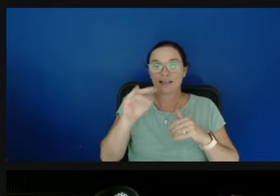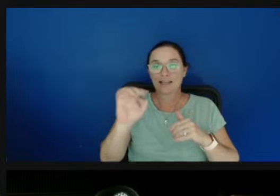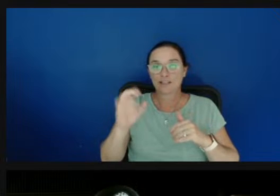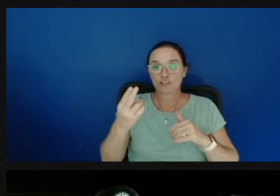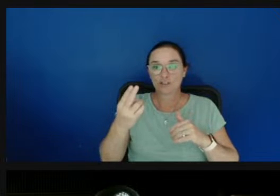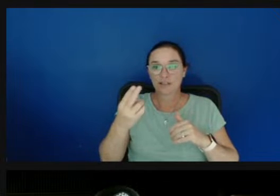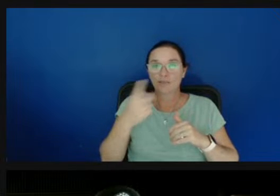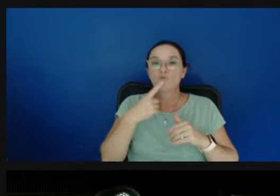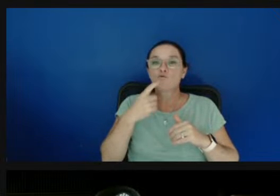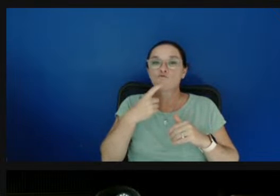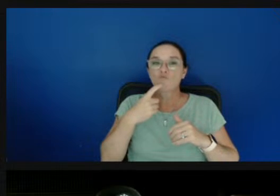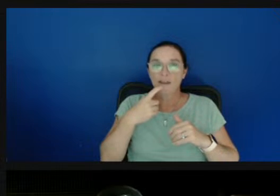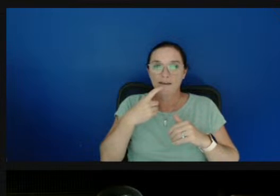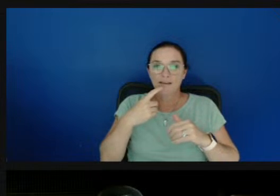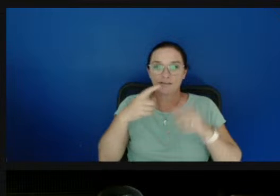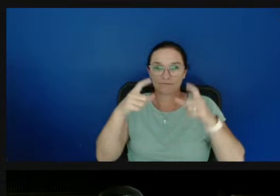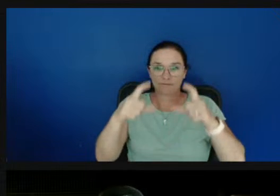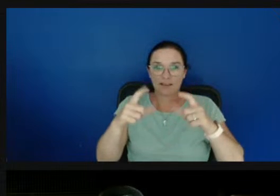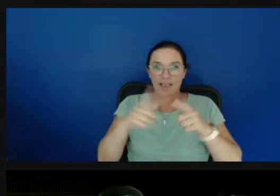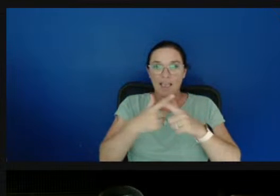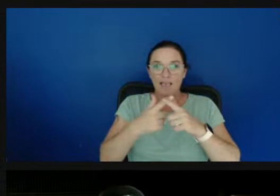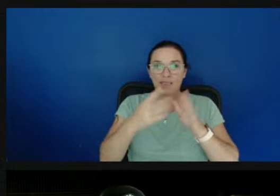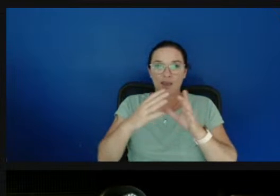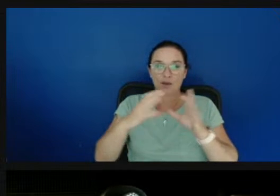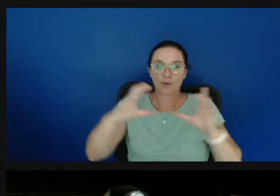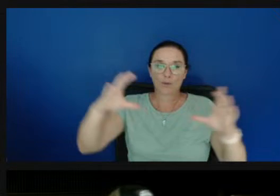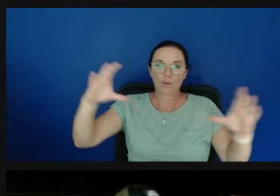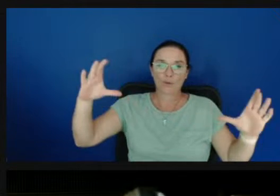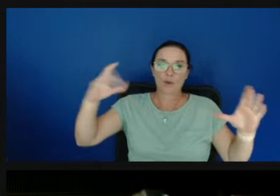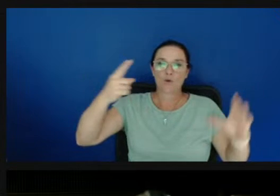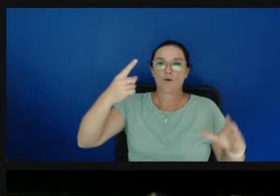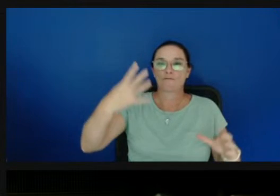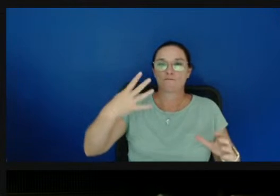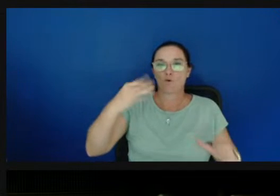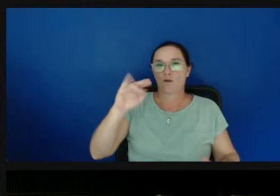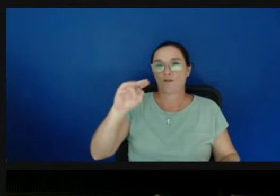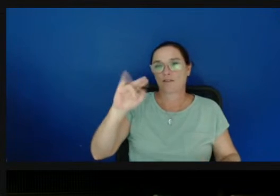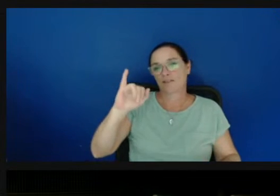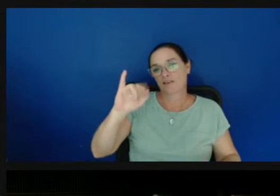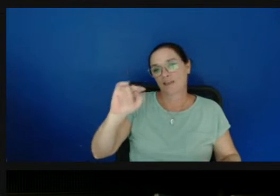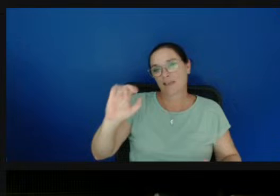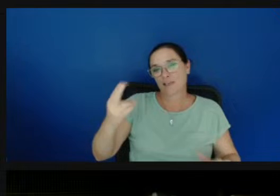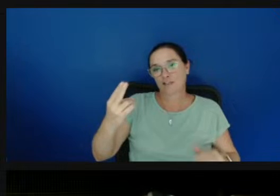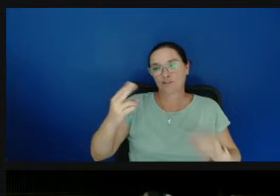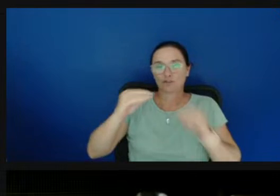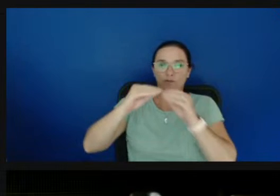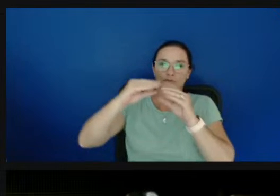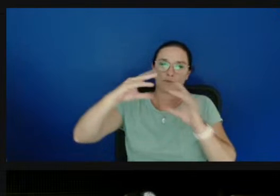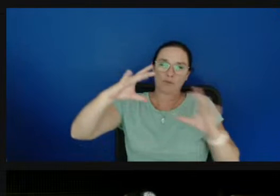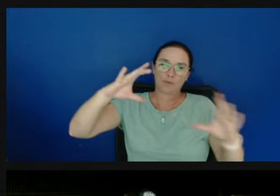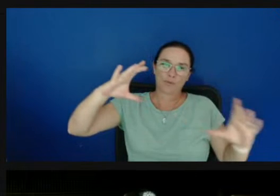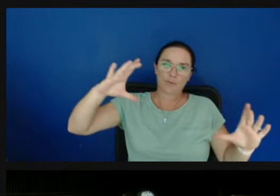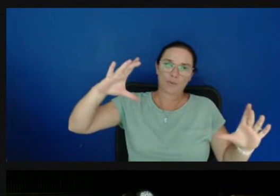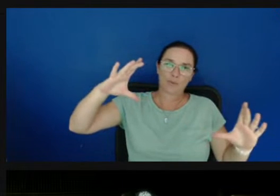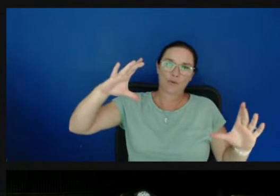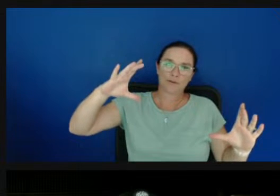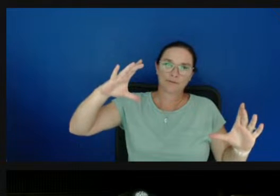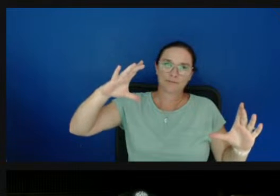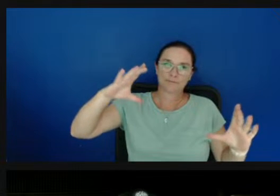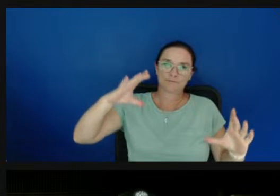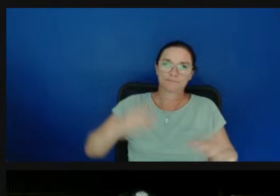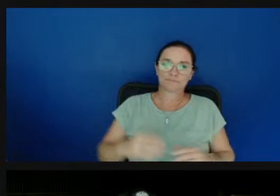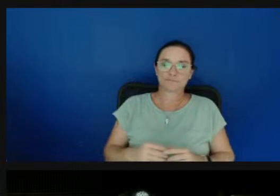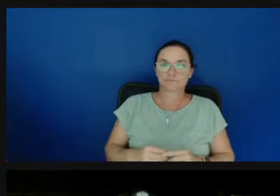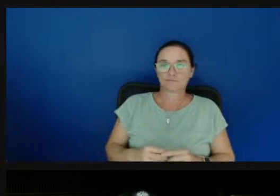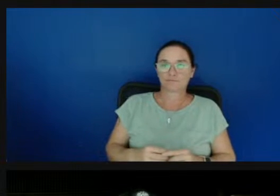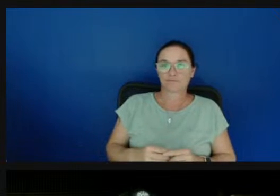you get ones that are down to 1/4 inch all the way out into the desert downwind nowadays, right? So